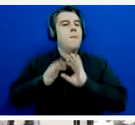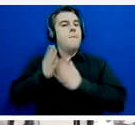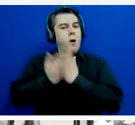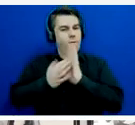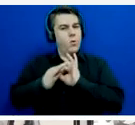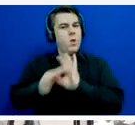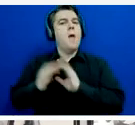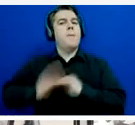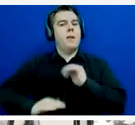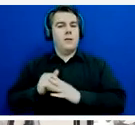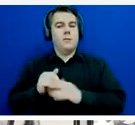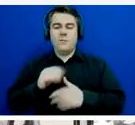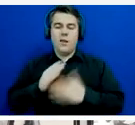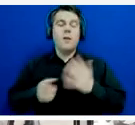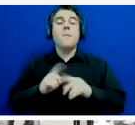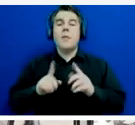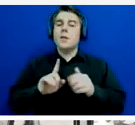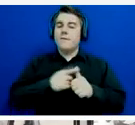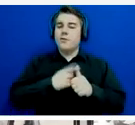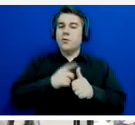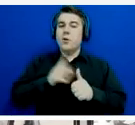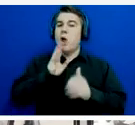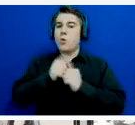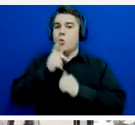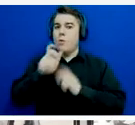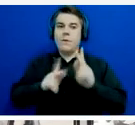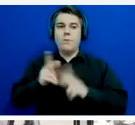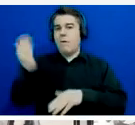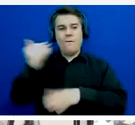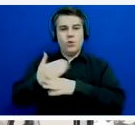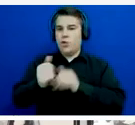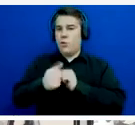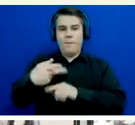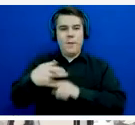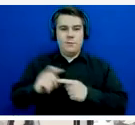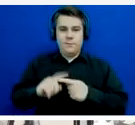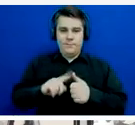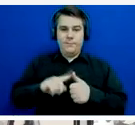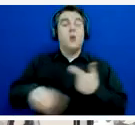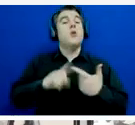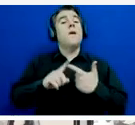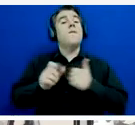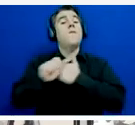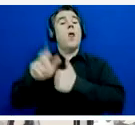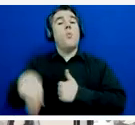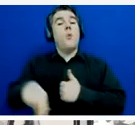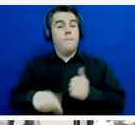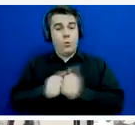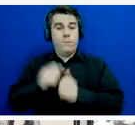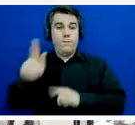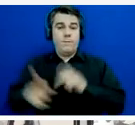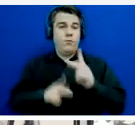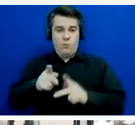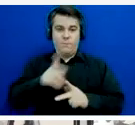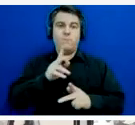and all that, but that's number 1. You're talking to people that you've never shared Plexus with before. Number 2, you follow up with people that you have talked